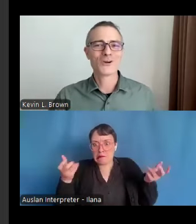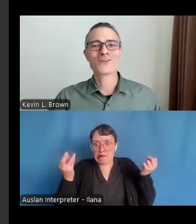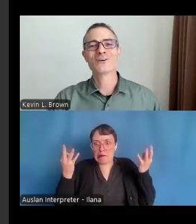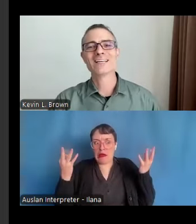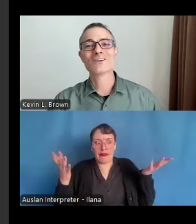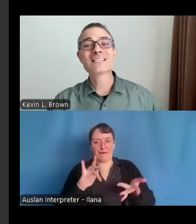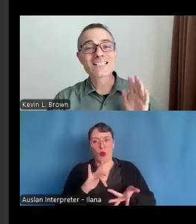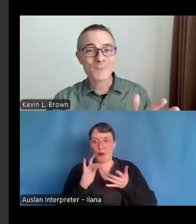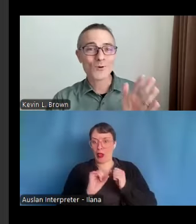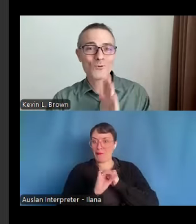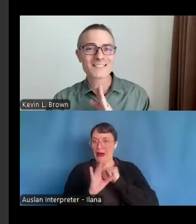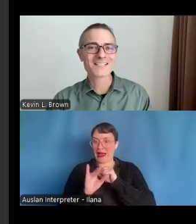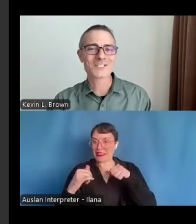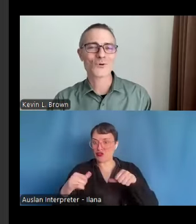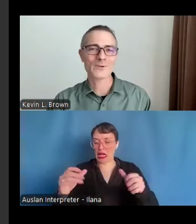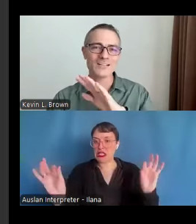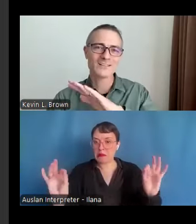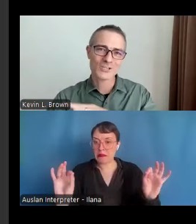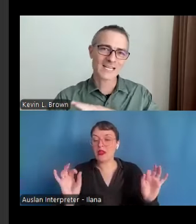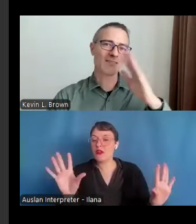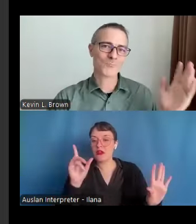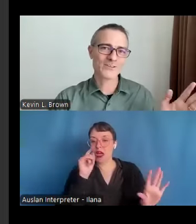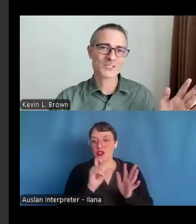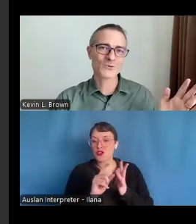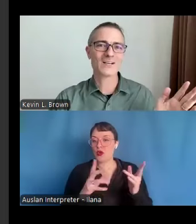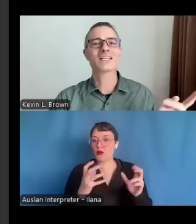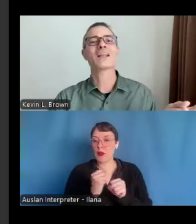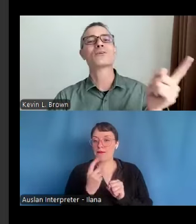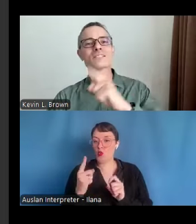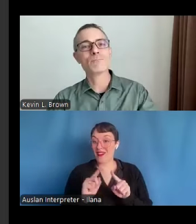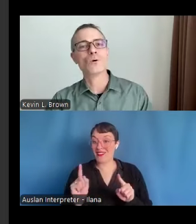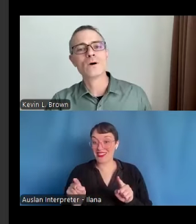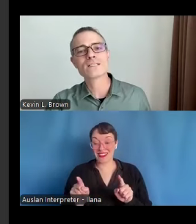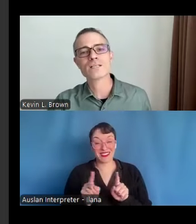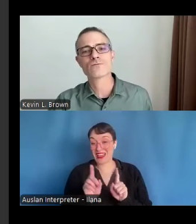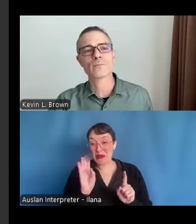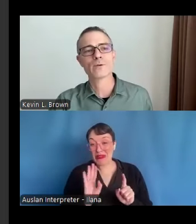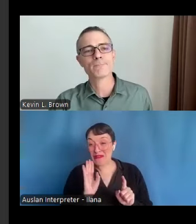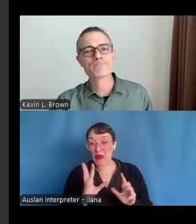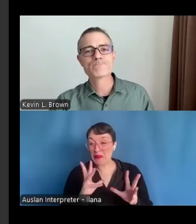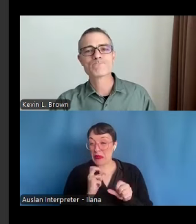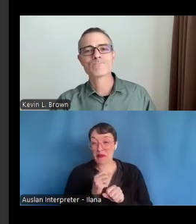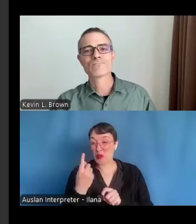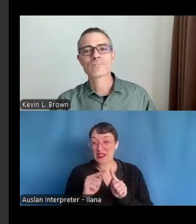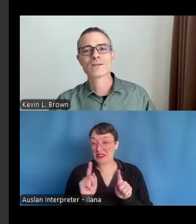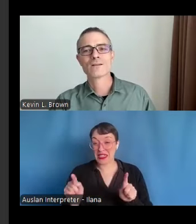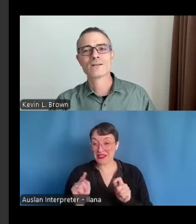have to overdo it. Here's a simple one-sentence formula. Just like the previous one, here's another simple one-sentence formula.